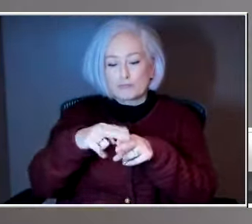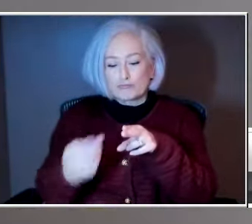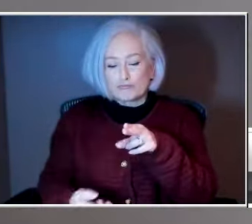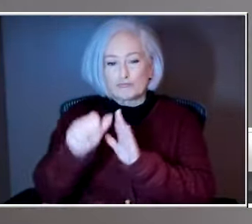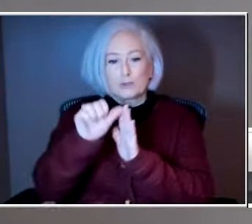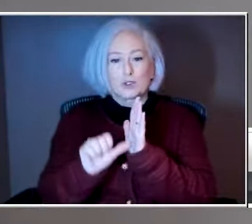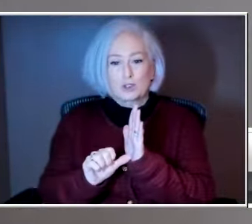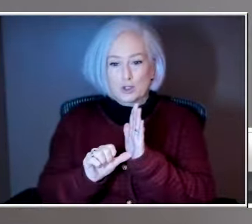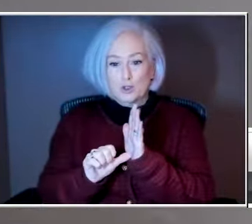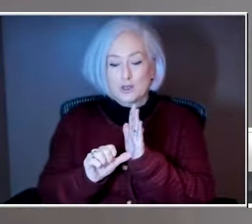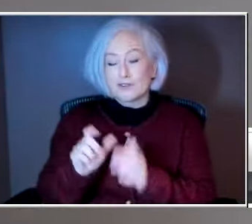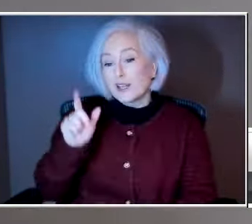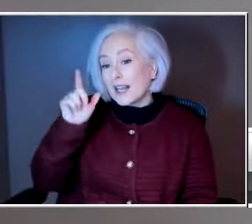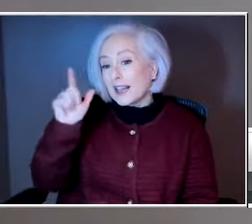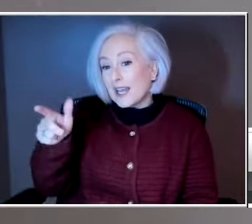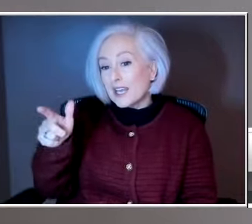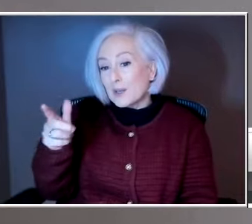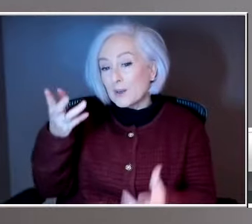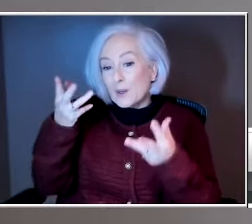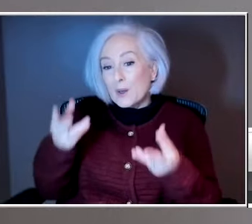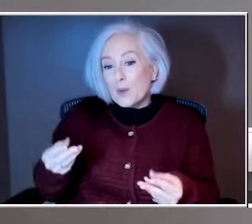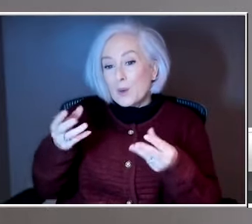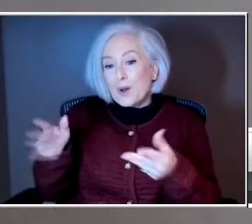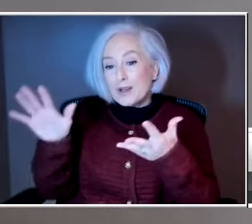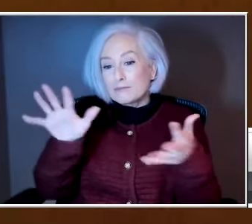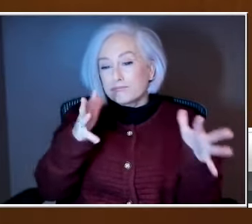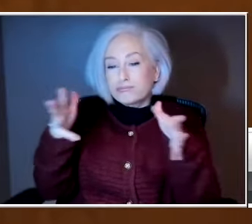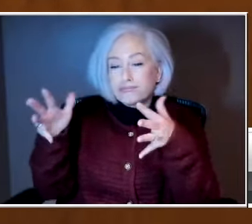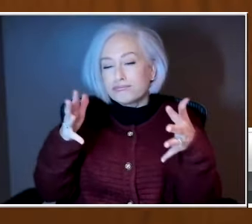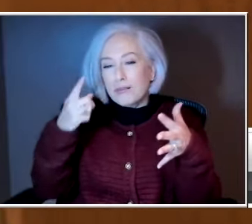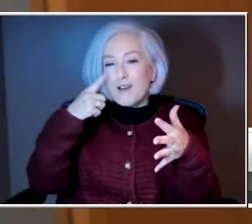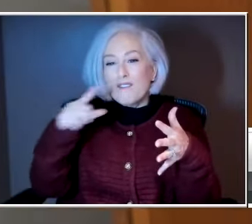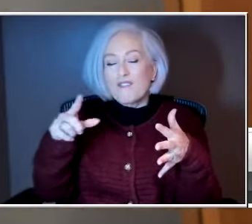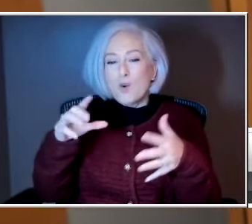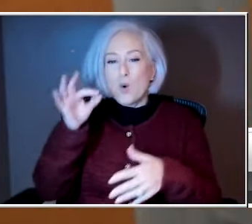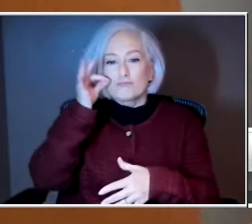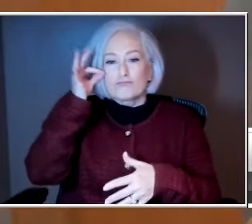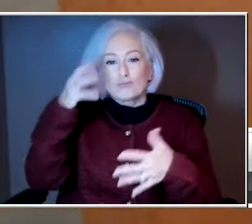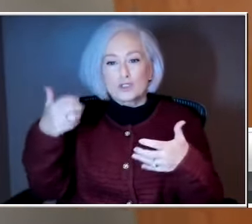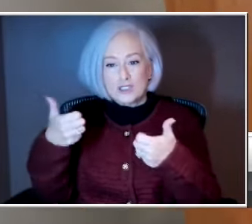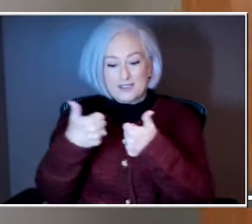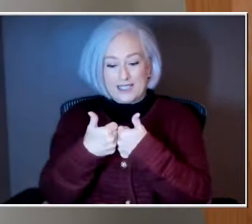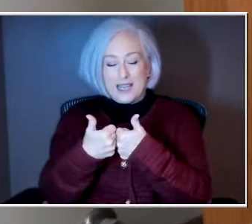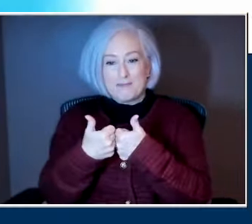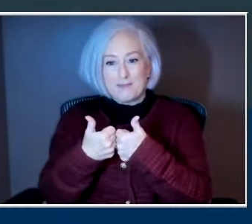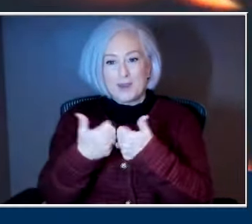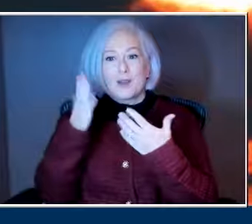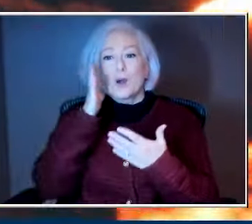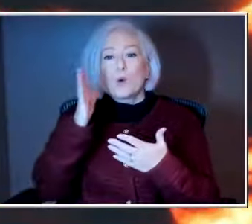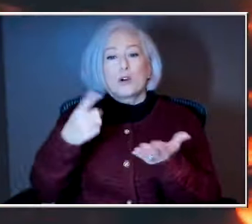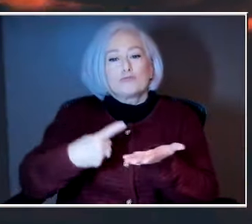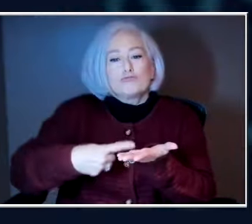and windy for the Chiefs game this weekend. We catch up with two doctors traveling with the team to Baltimore.